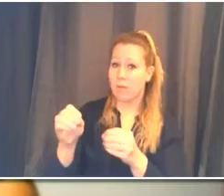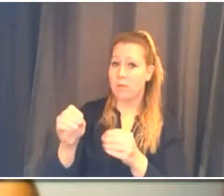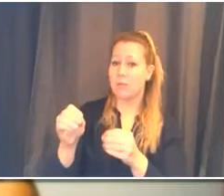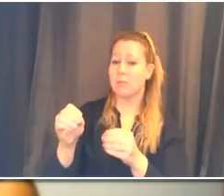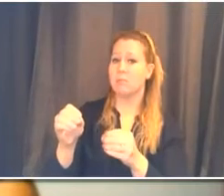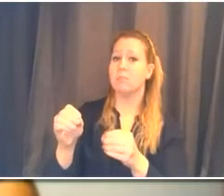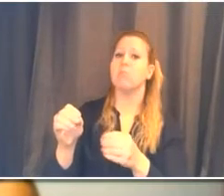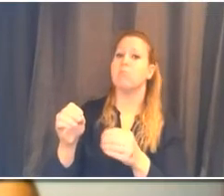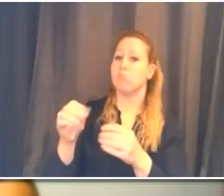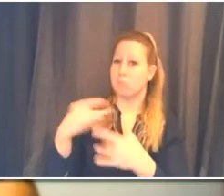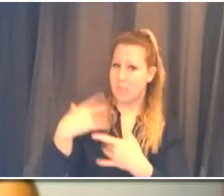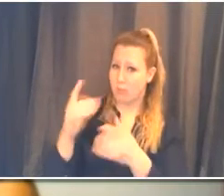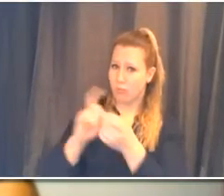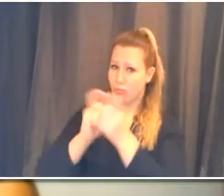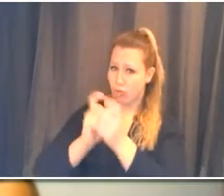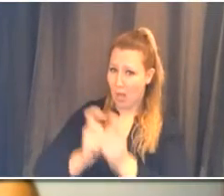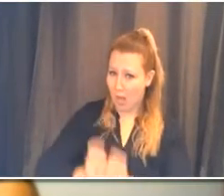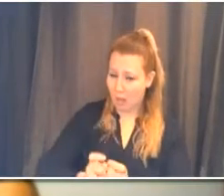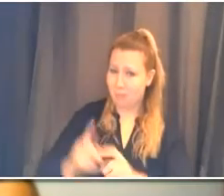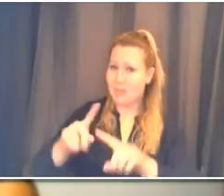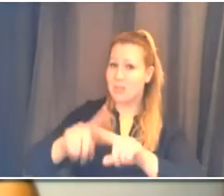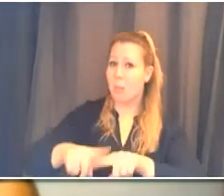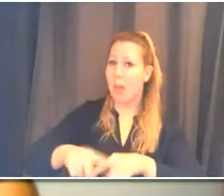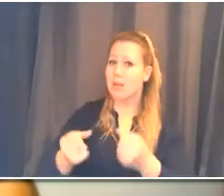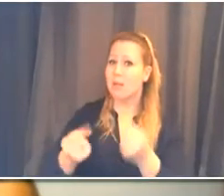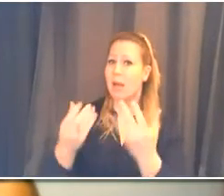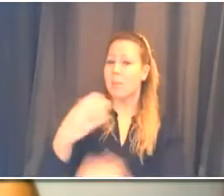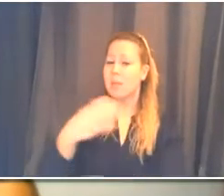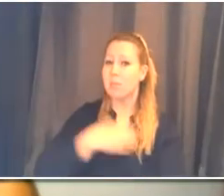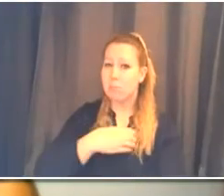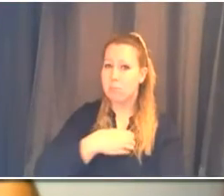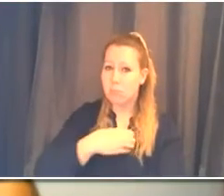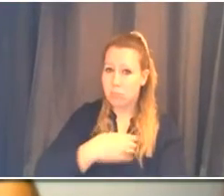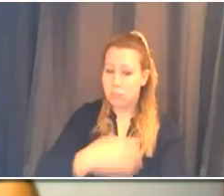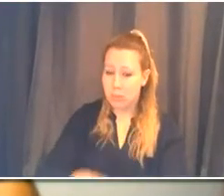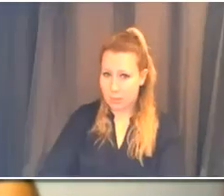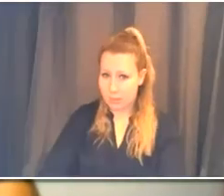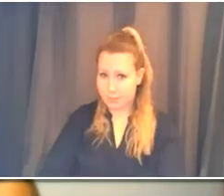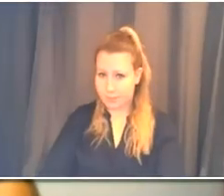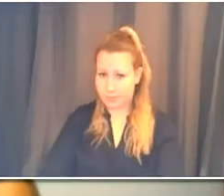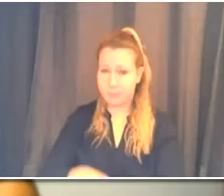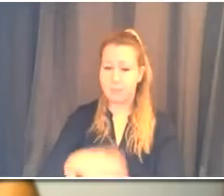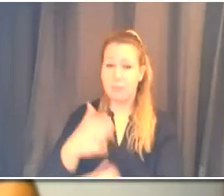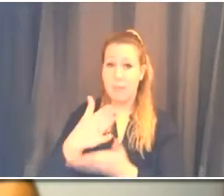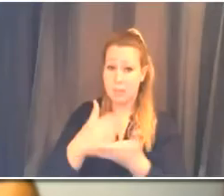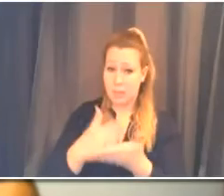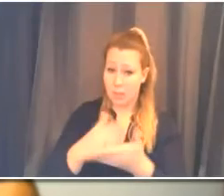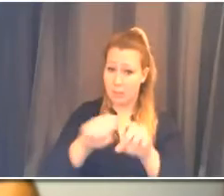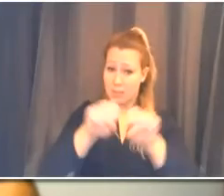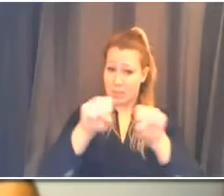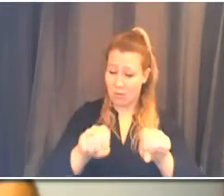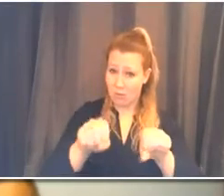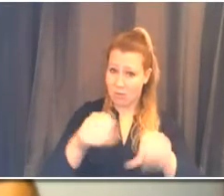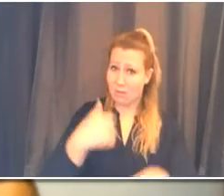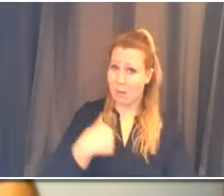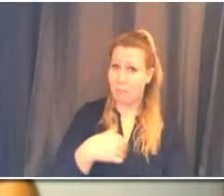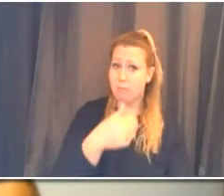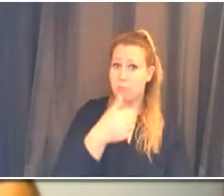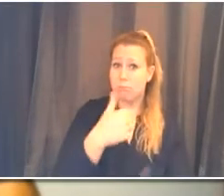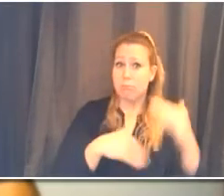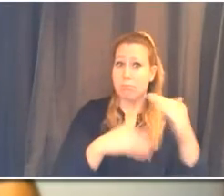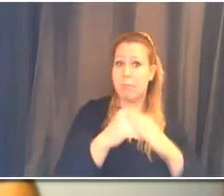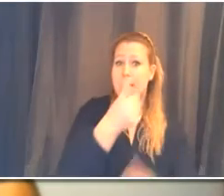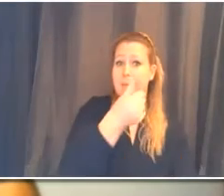so we Tred to ensure that there was always one or two dvos in the precinct at all